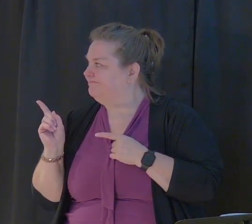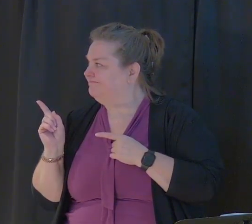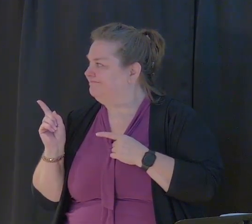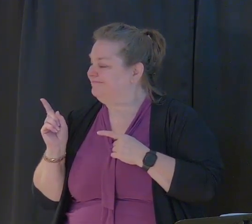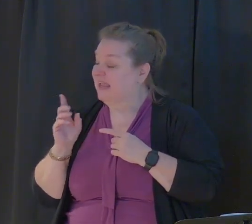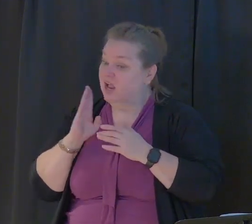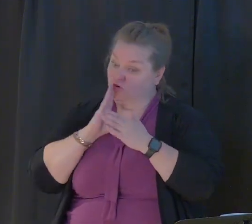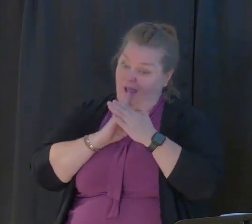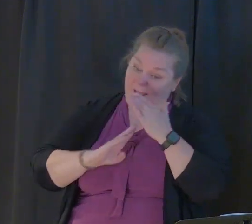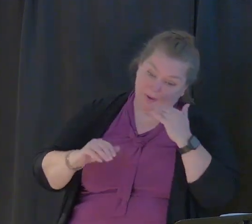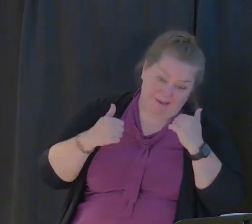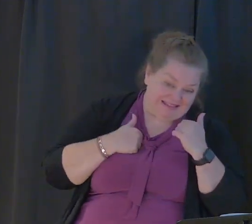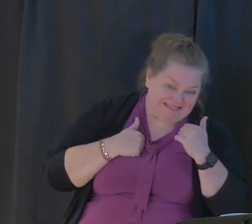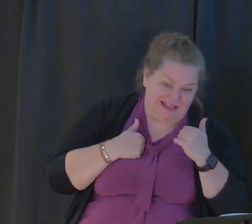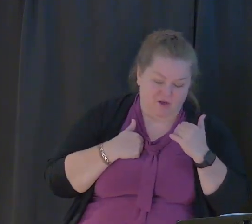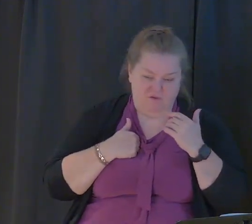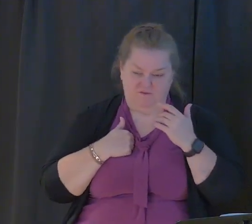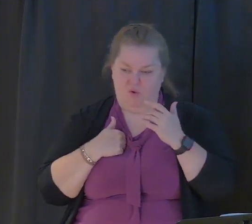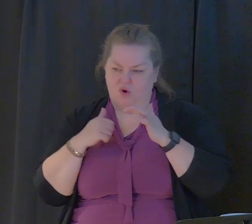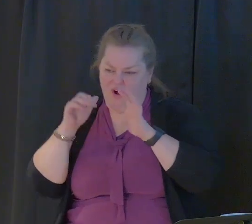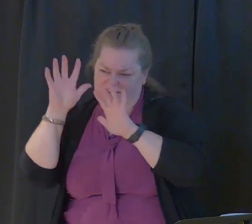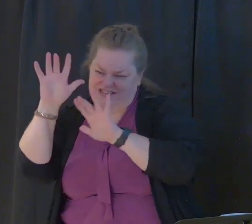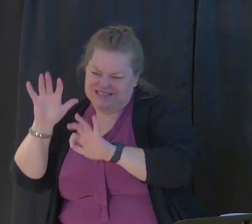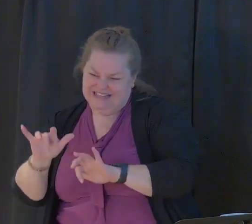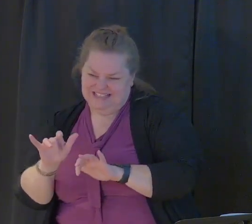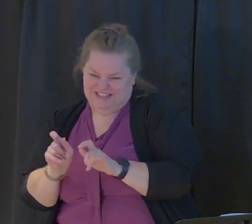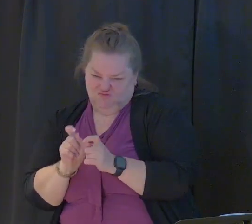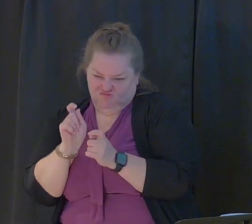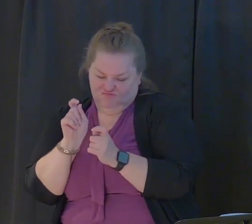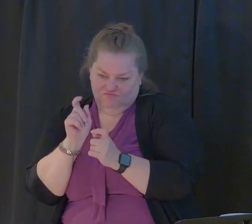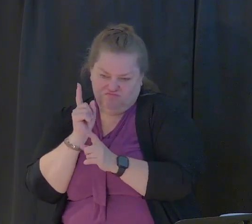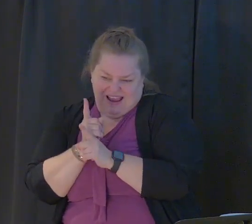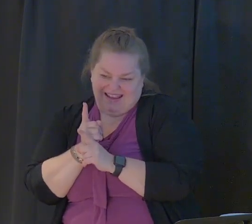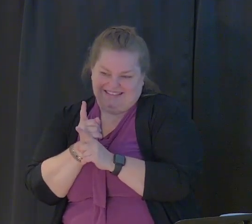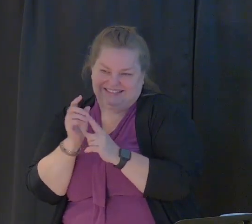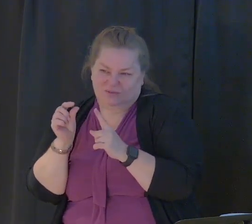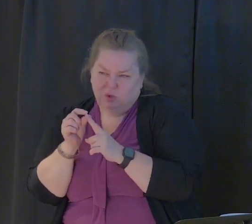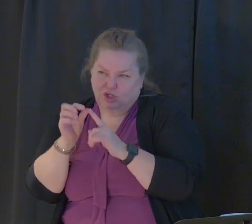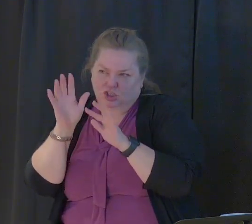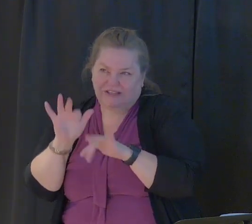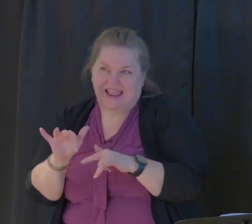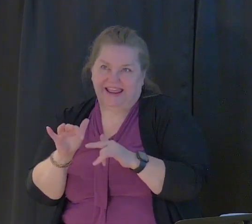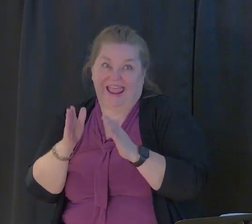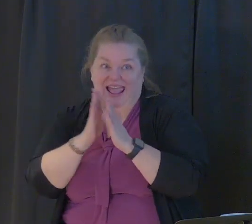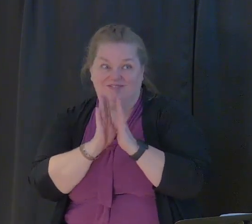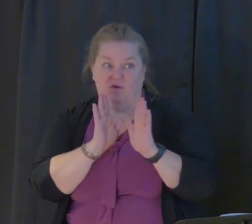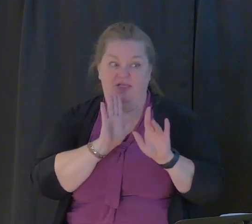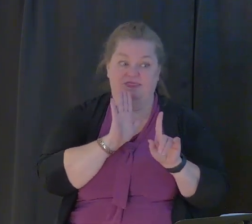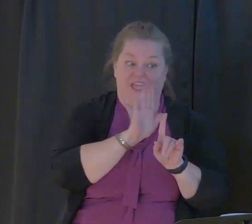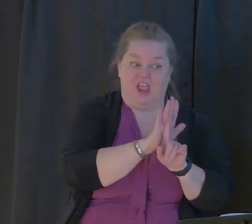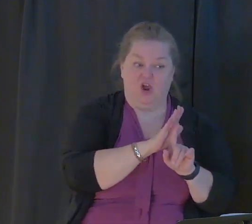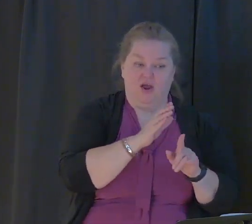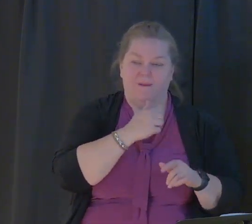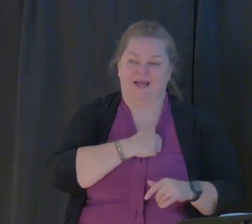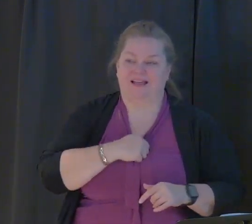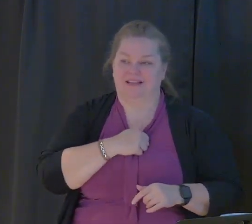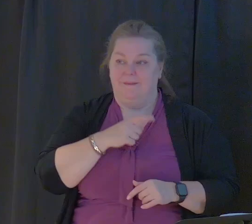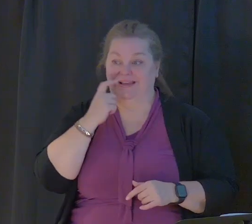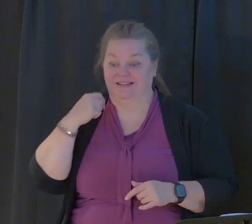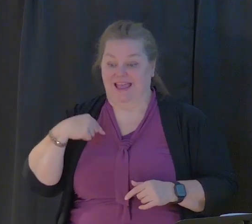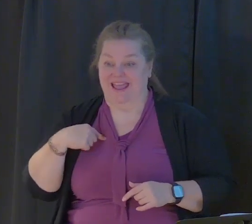humbling myself, getting myself to write this short letter to this individual to ask for apologies, because I had to fight my